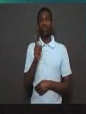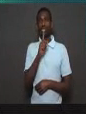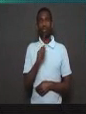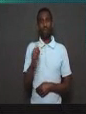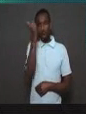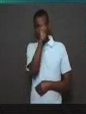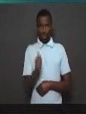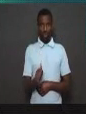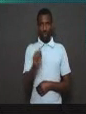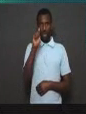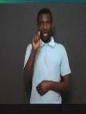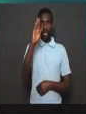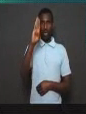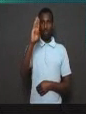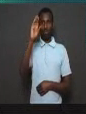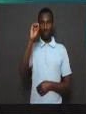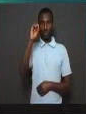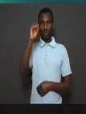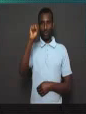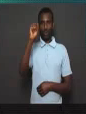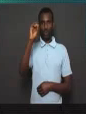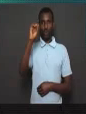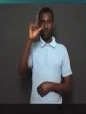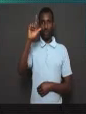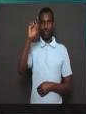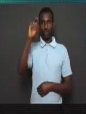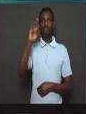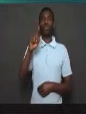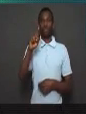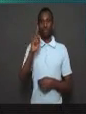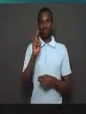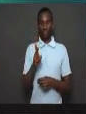absolute velocity, or simply as velocity.